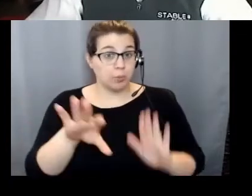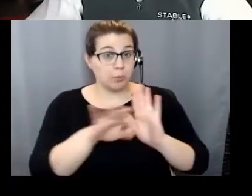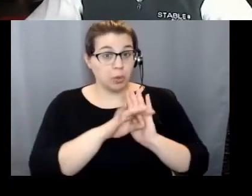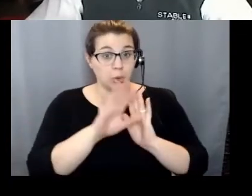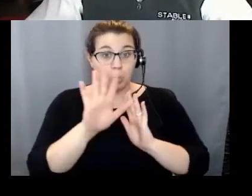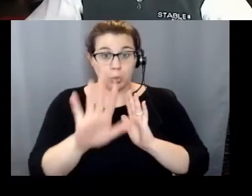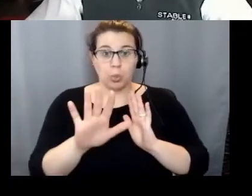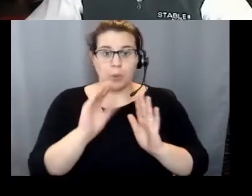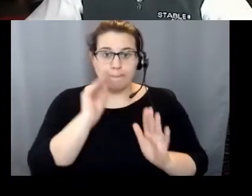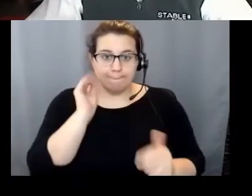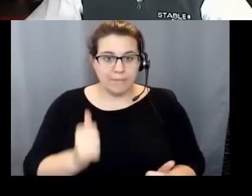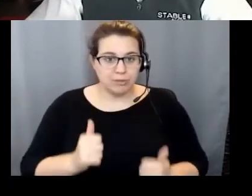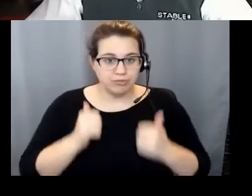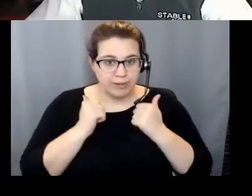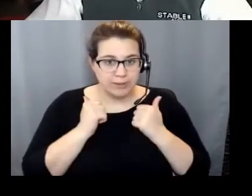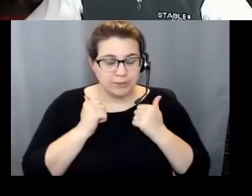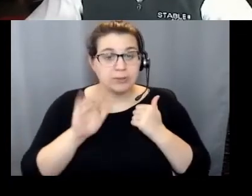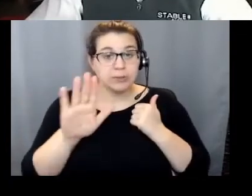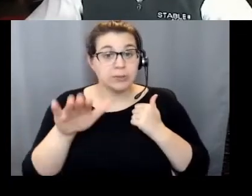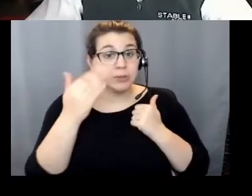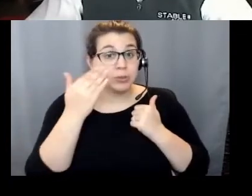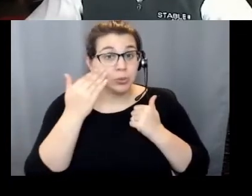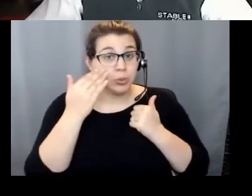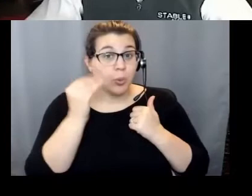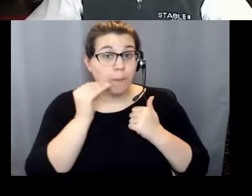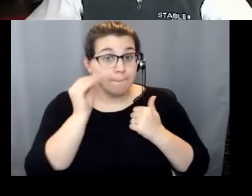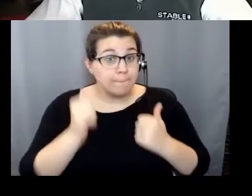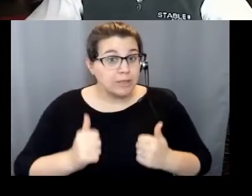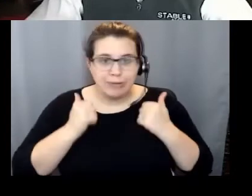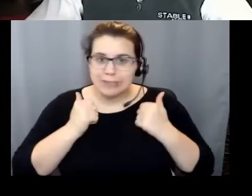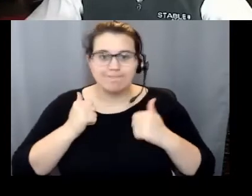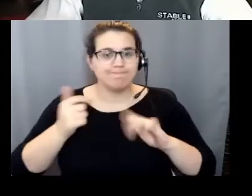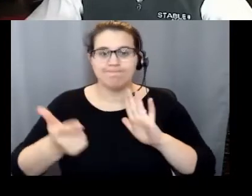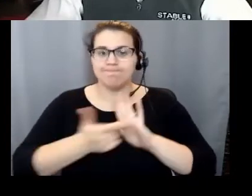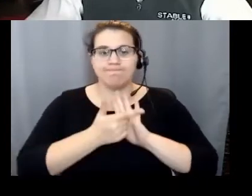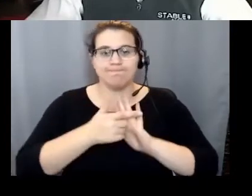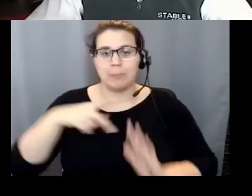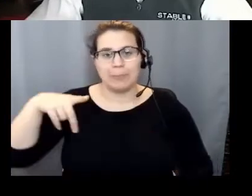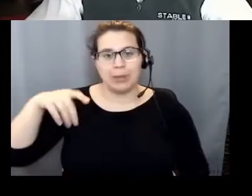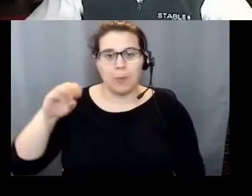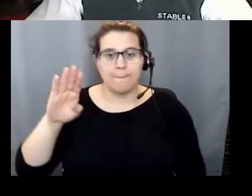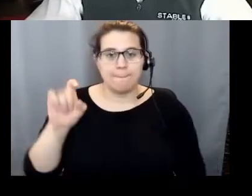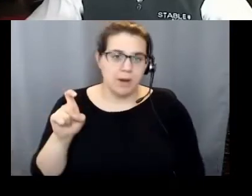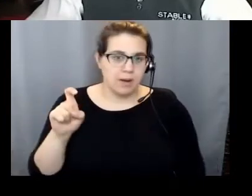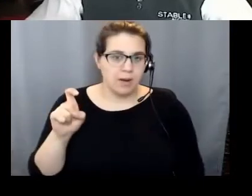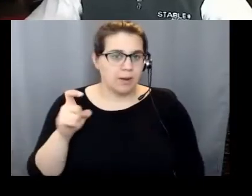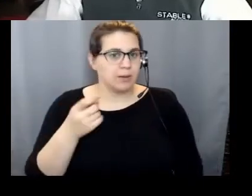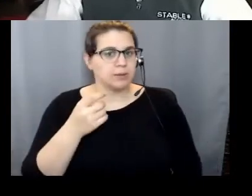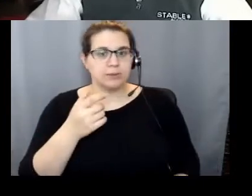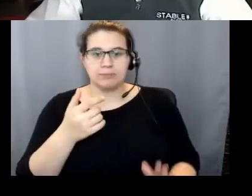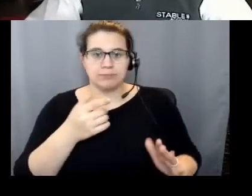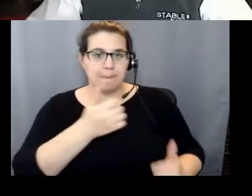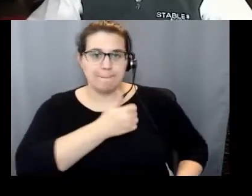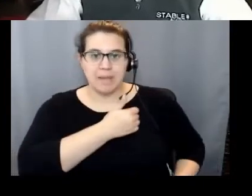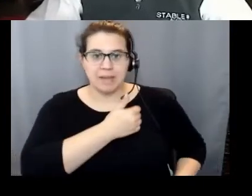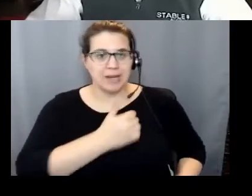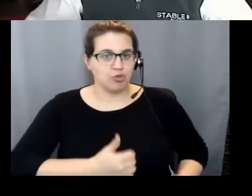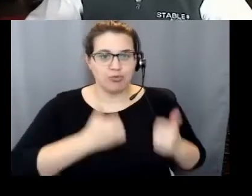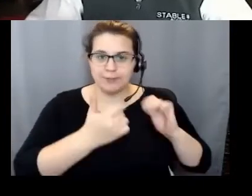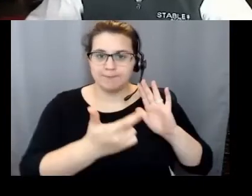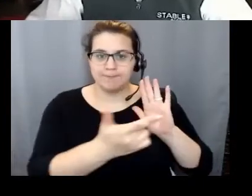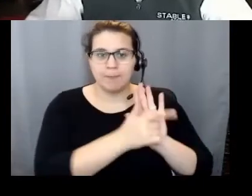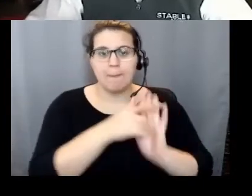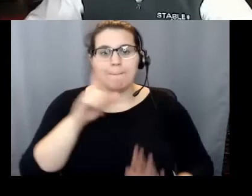know that for the residential address, no PO boxes or military addresses are accepted. This needs to be an actual